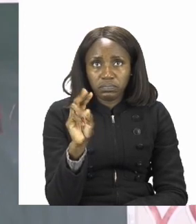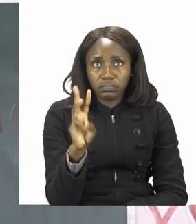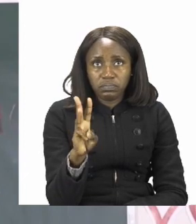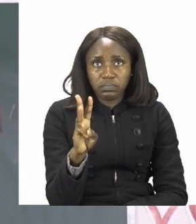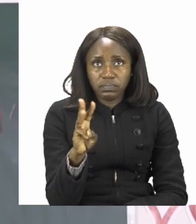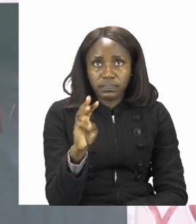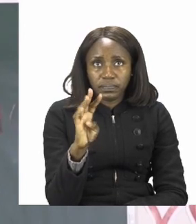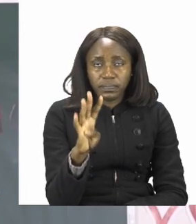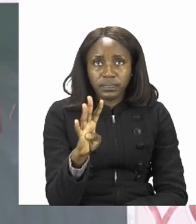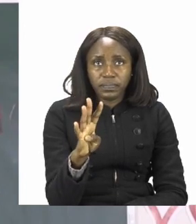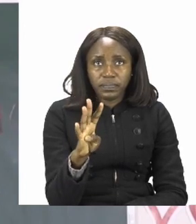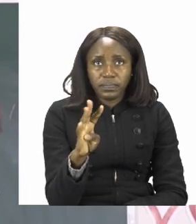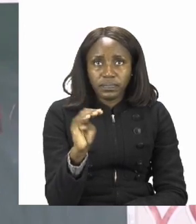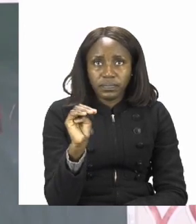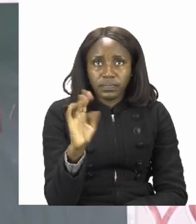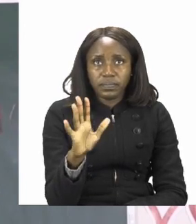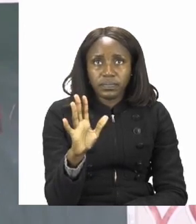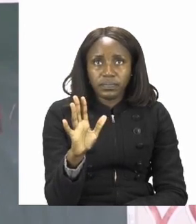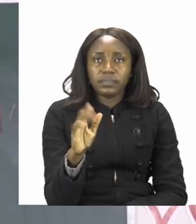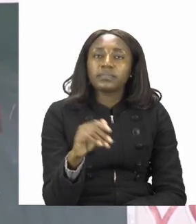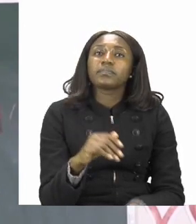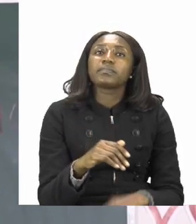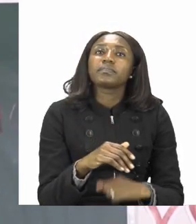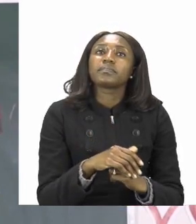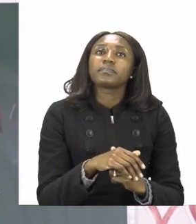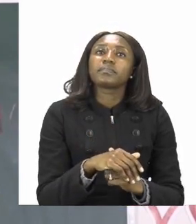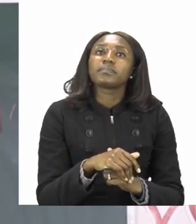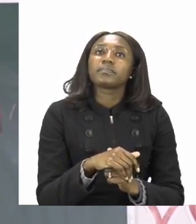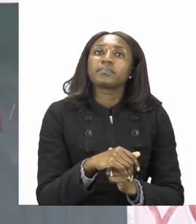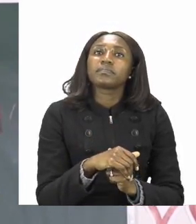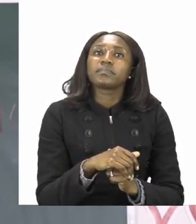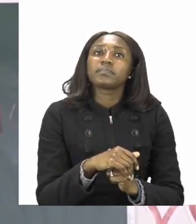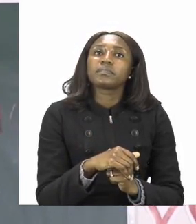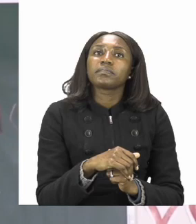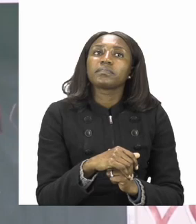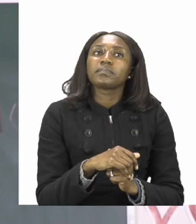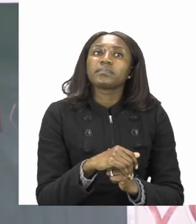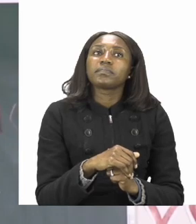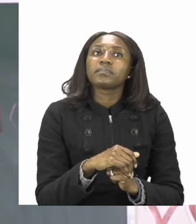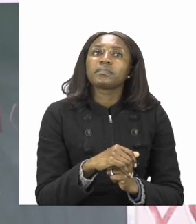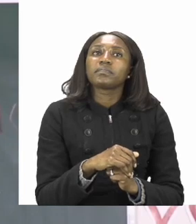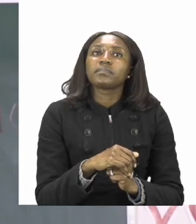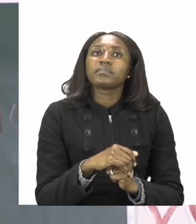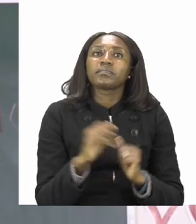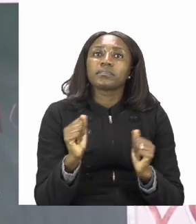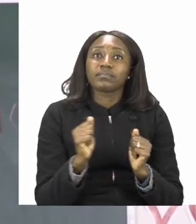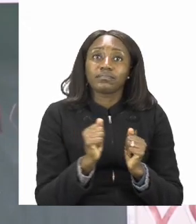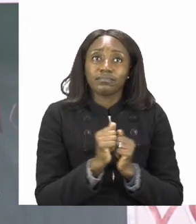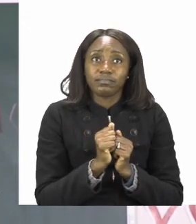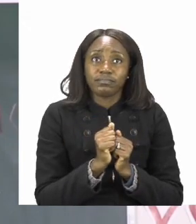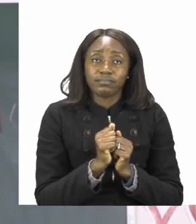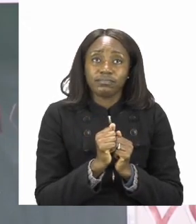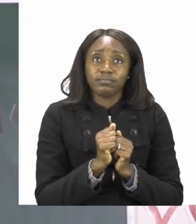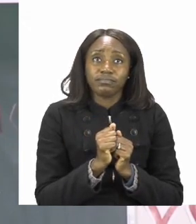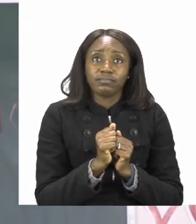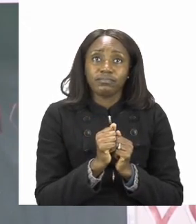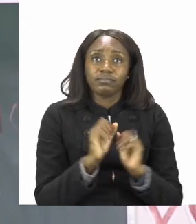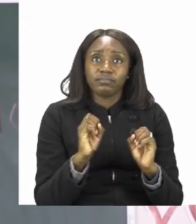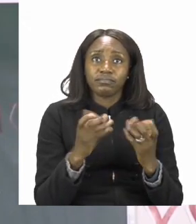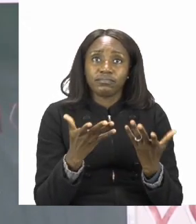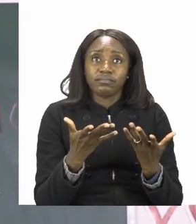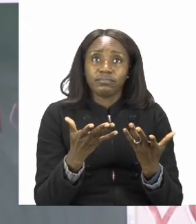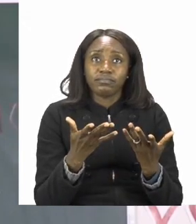5. 4 and 5. Now we have 3 sets, each set